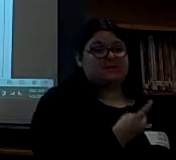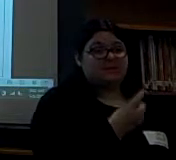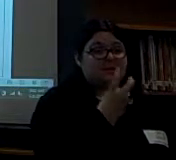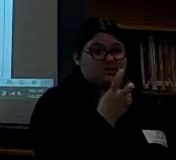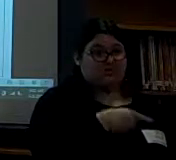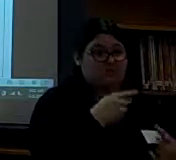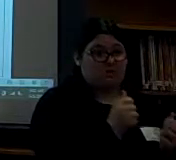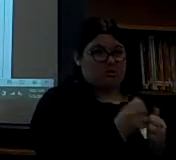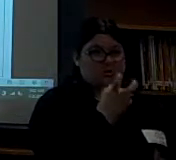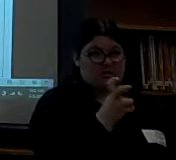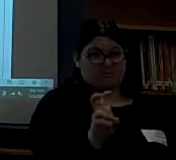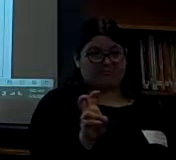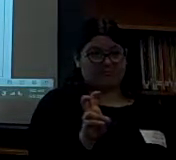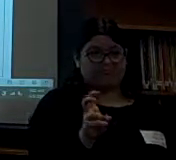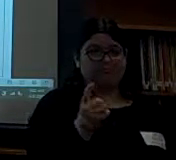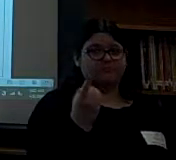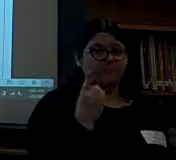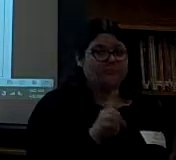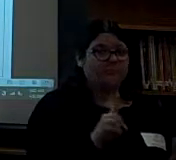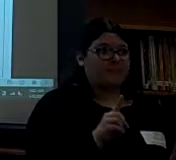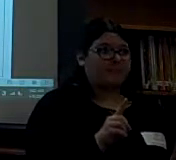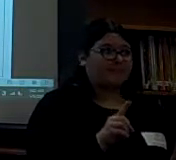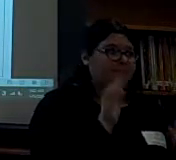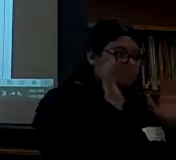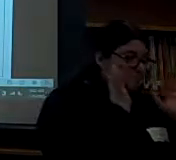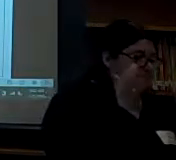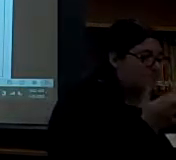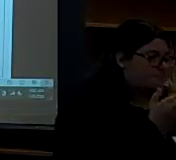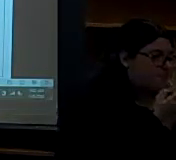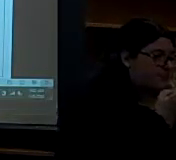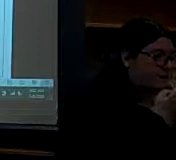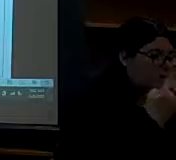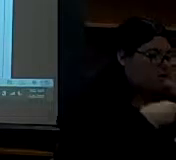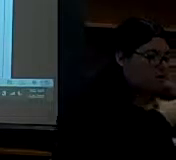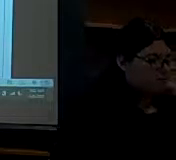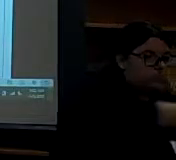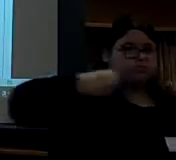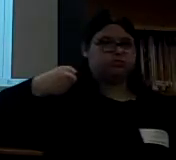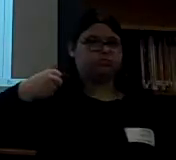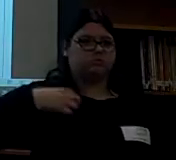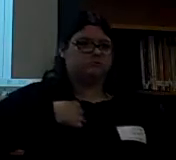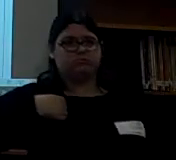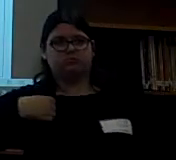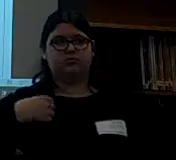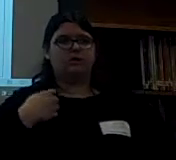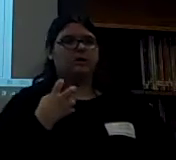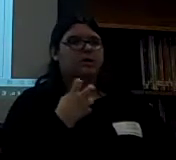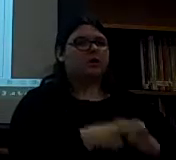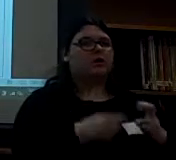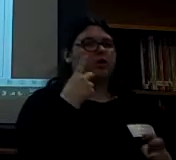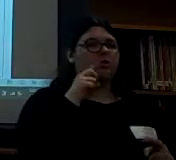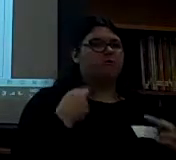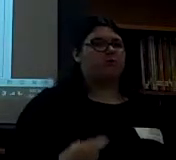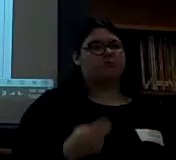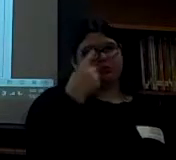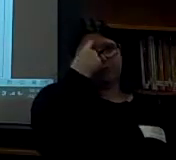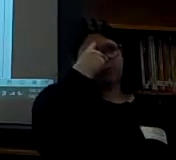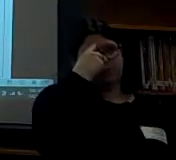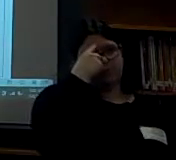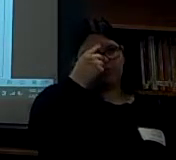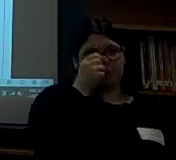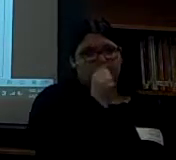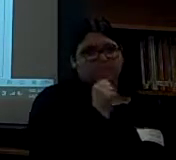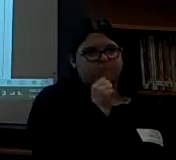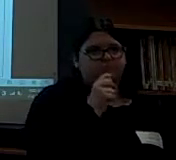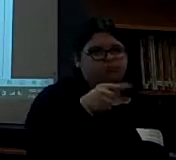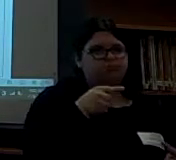transition is because when they are engaged in something, we yank them out. And that's actually very hard for a human brain to handle. It's